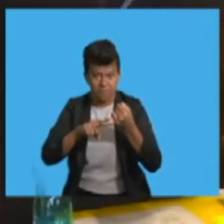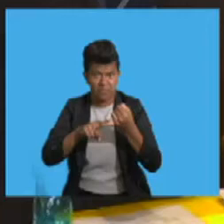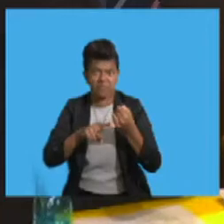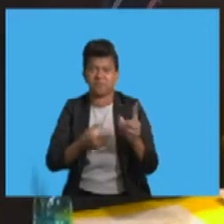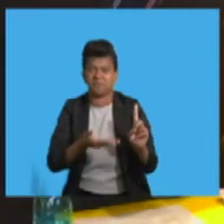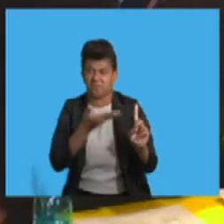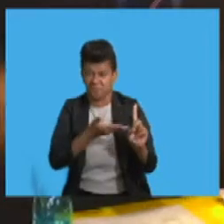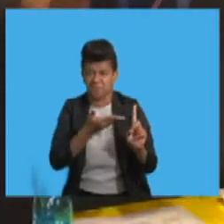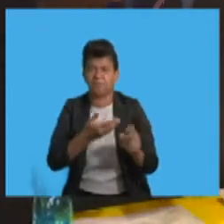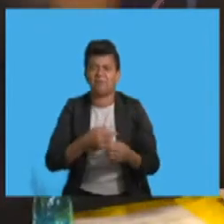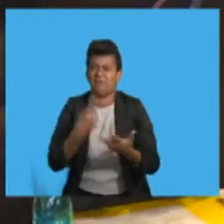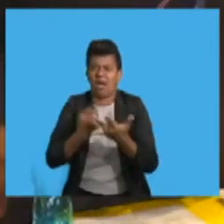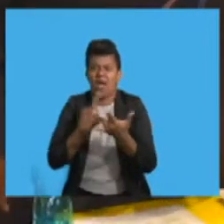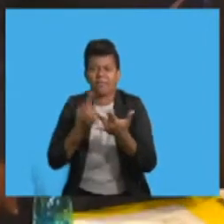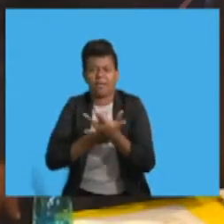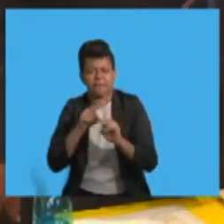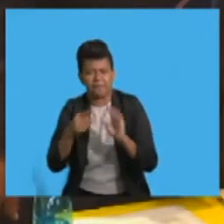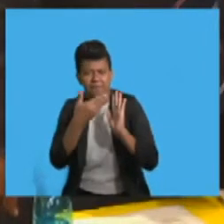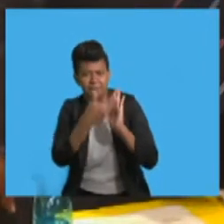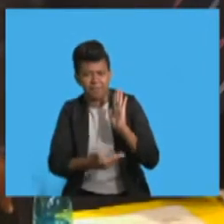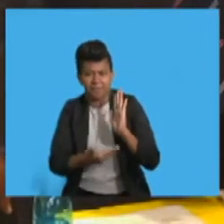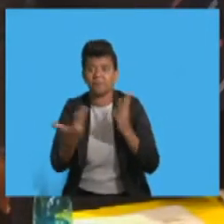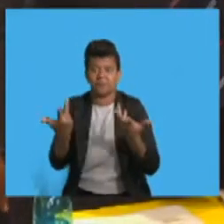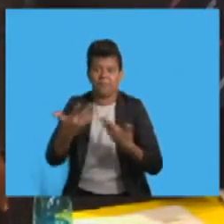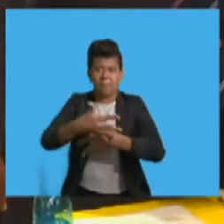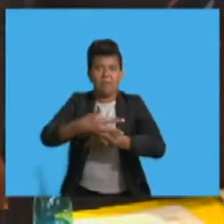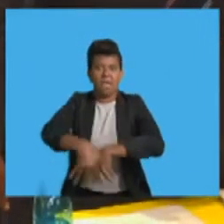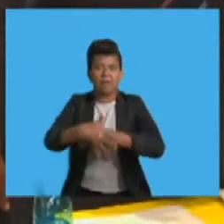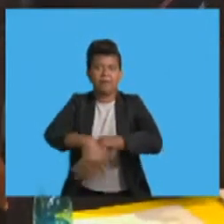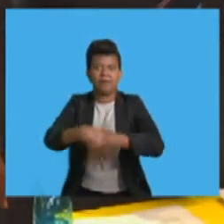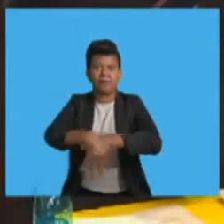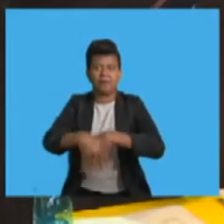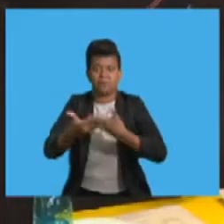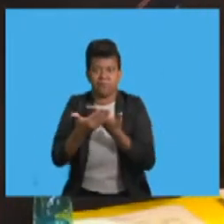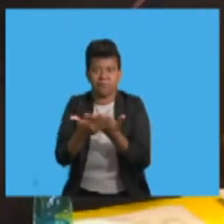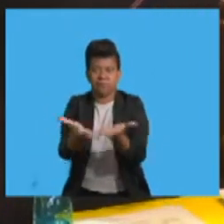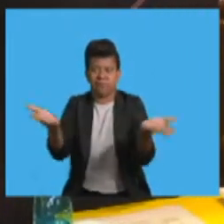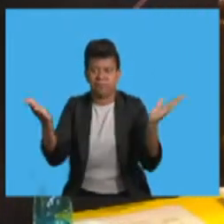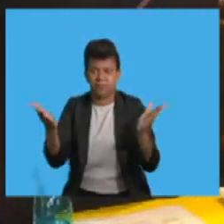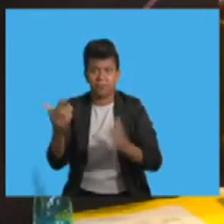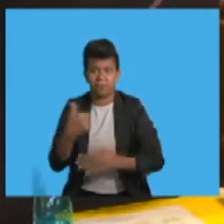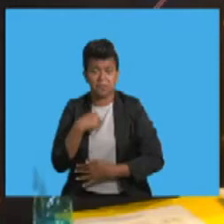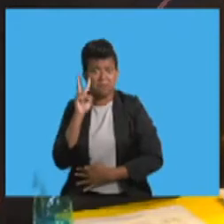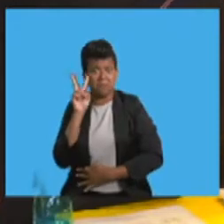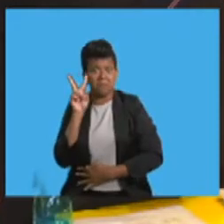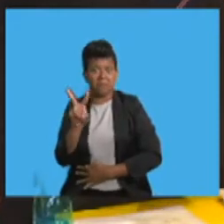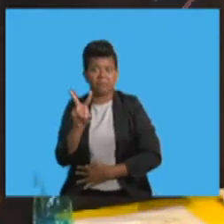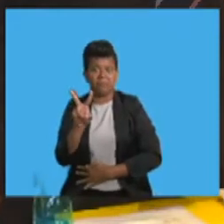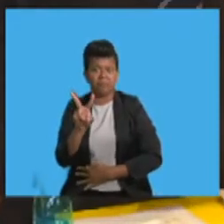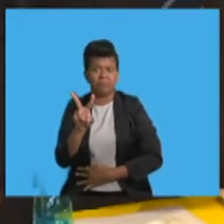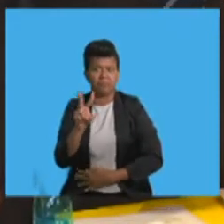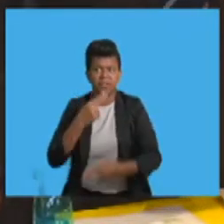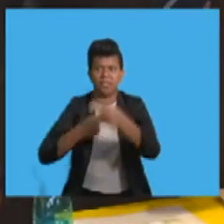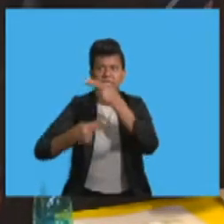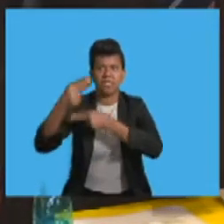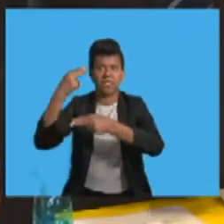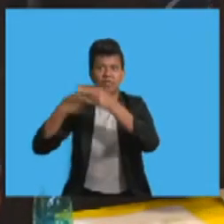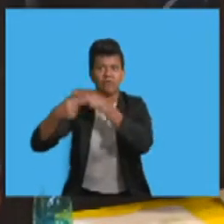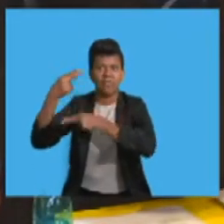Honourable Speaker, I look forward to the day where this will be history, where this will